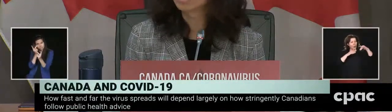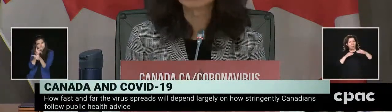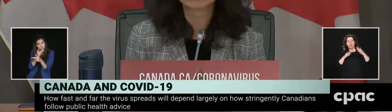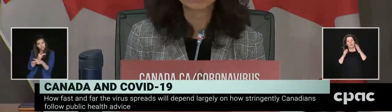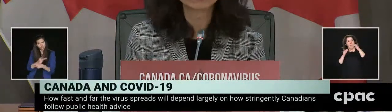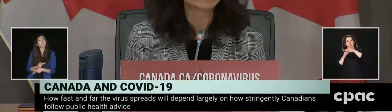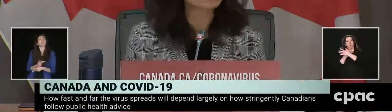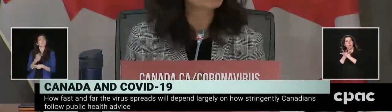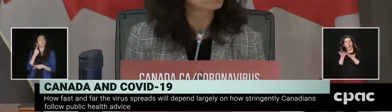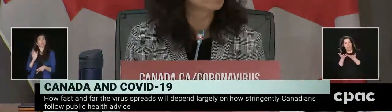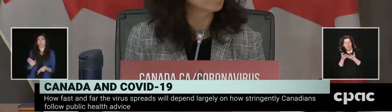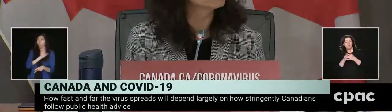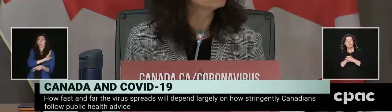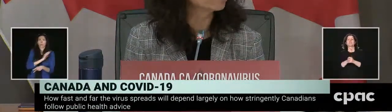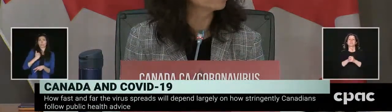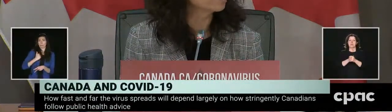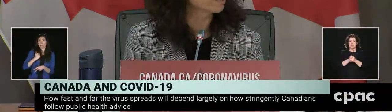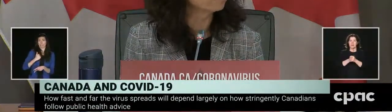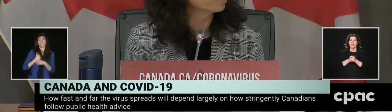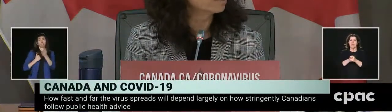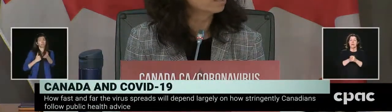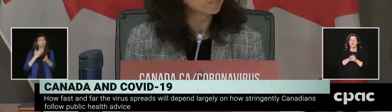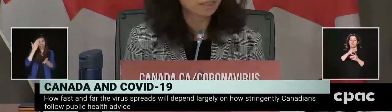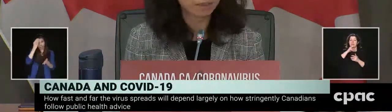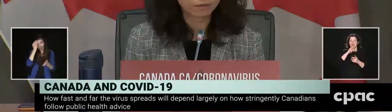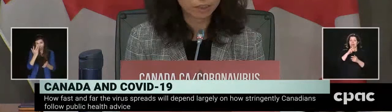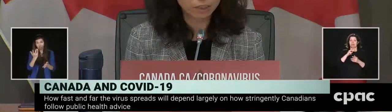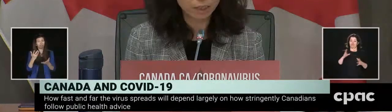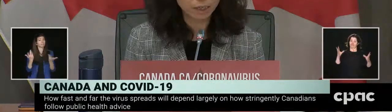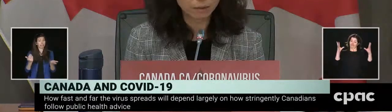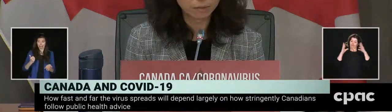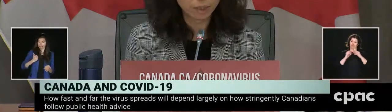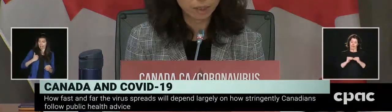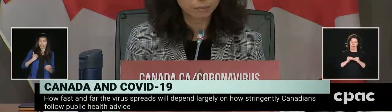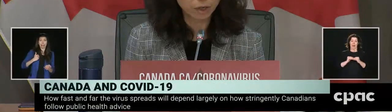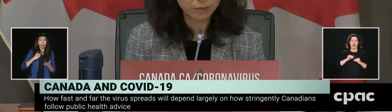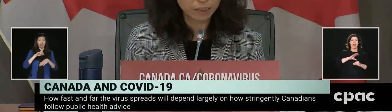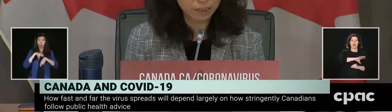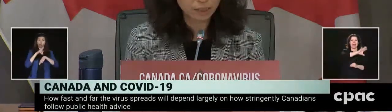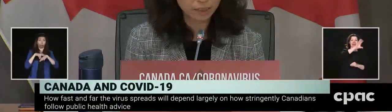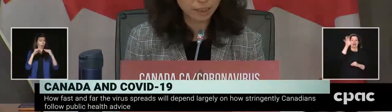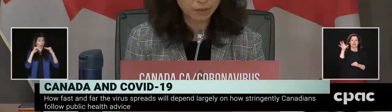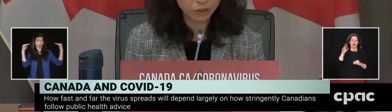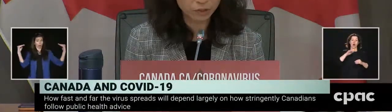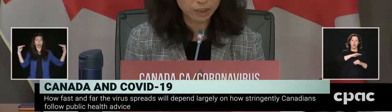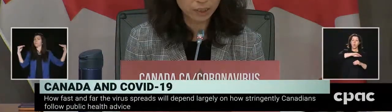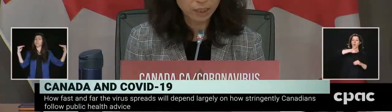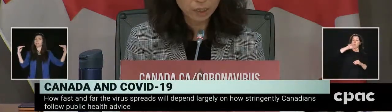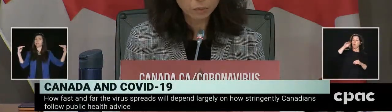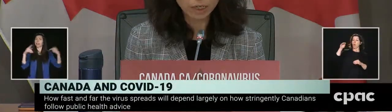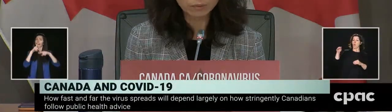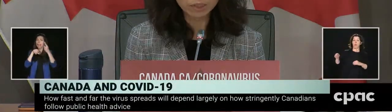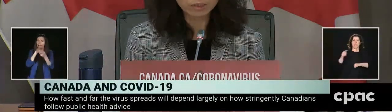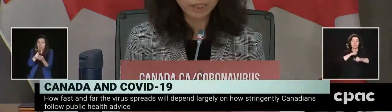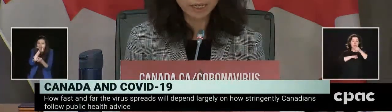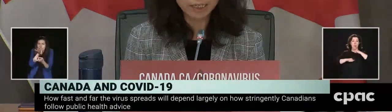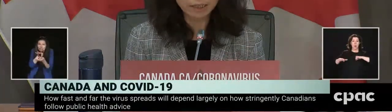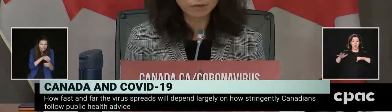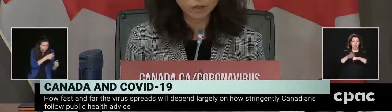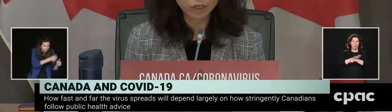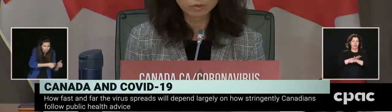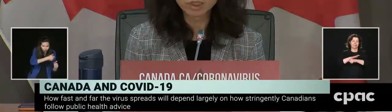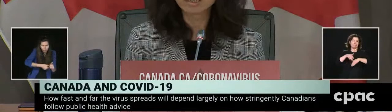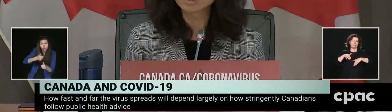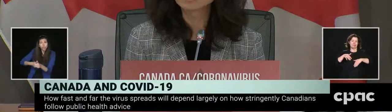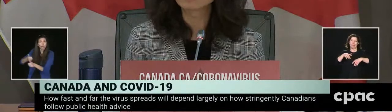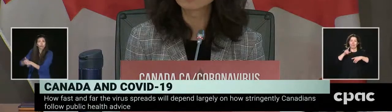tell the complete story. You do have to break it down into the different provinces and territories. What I will say